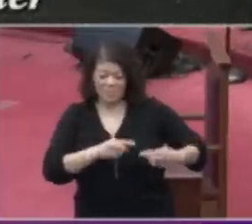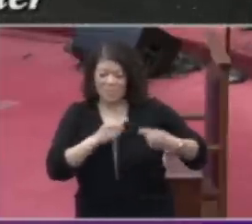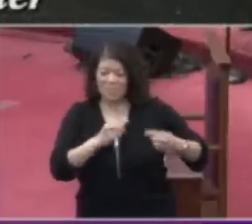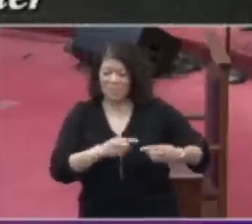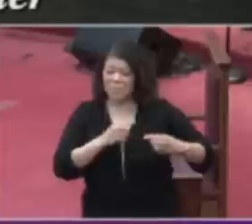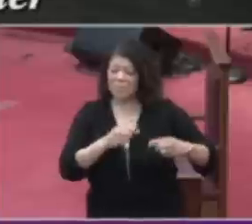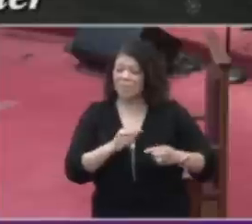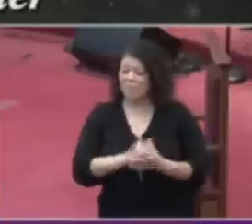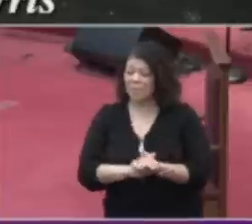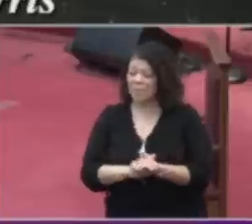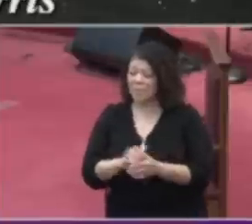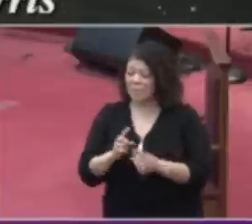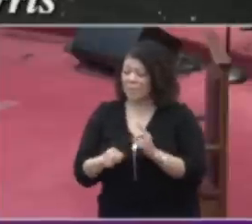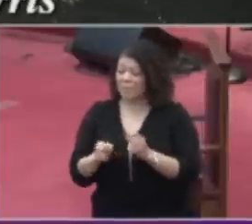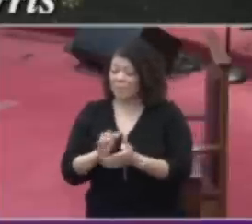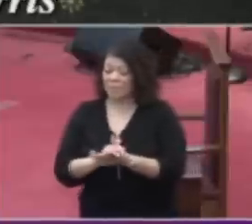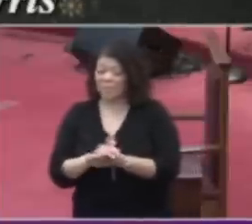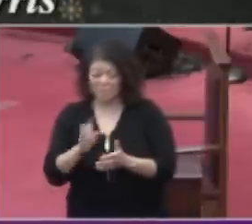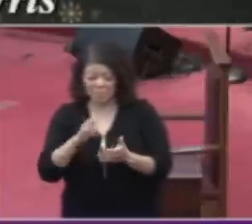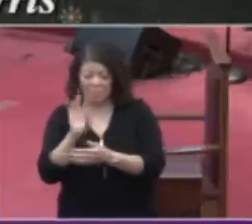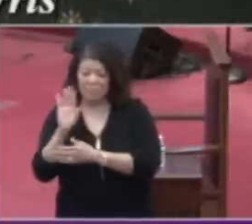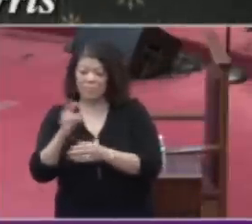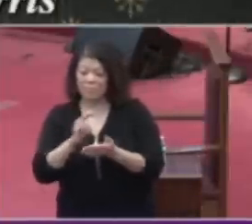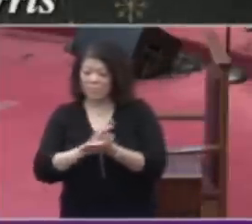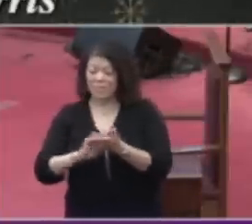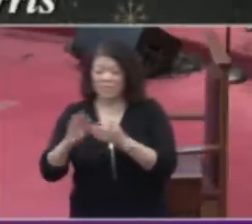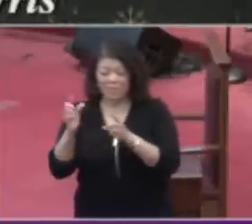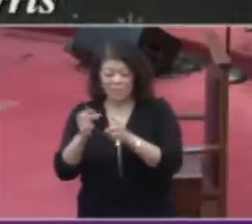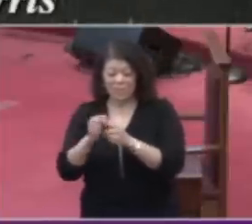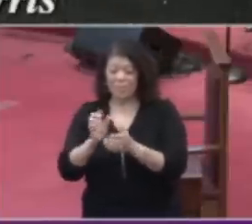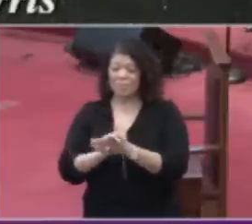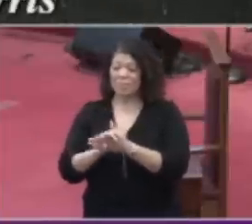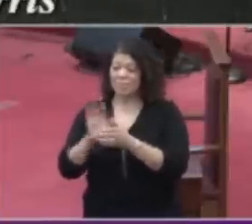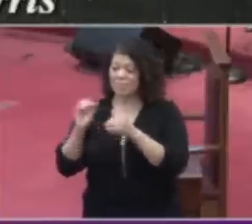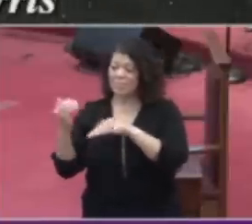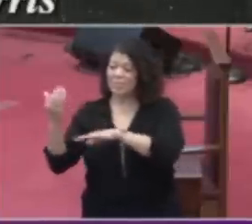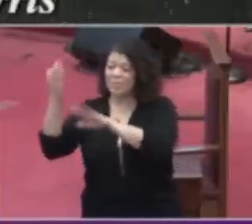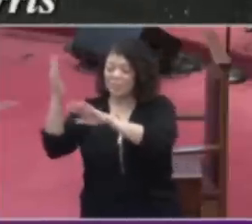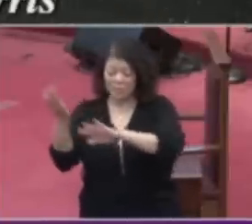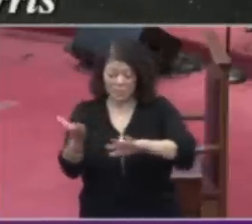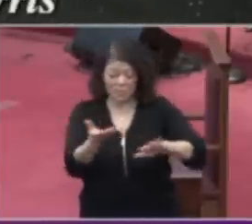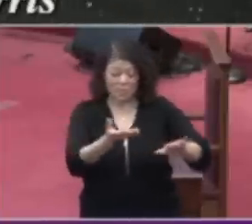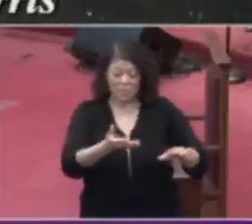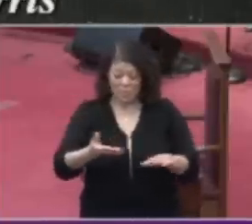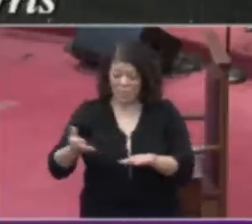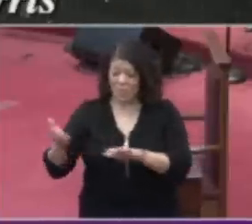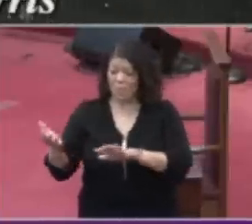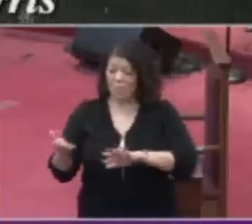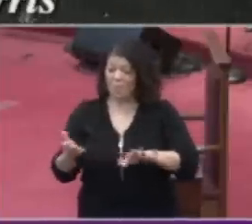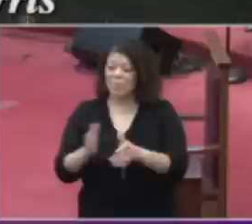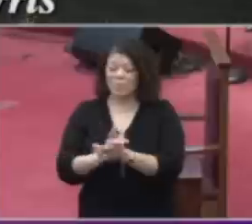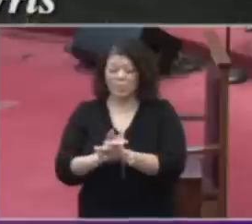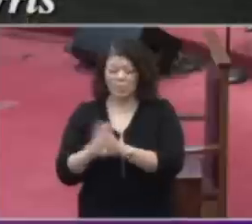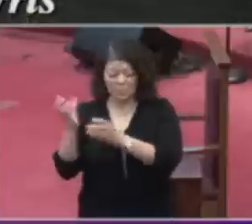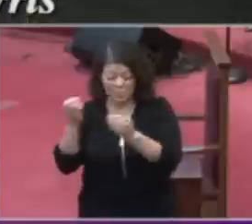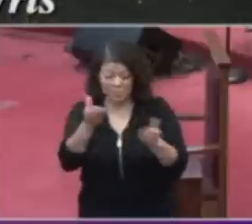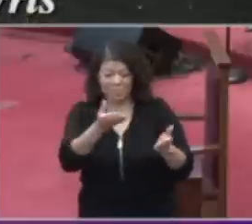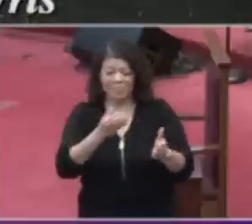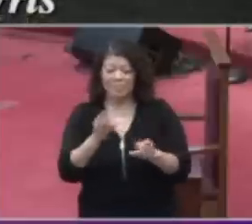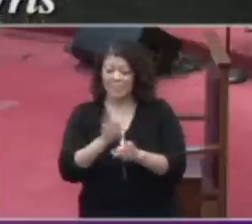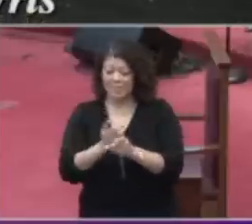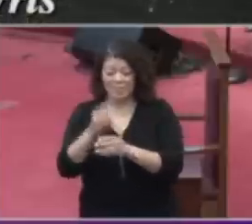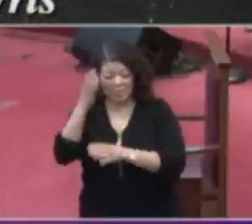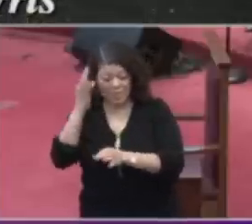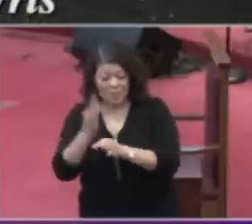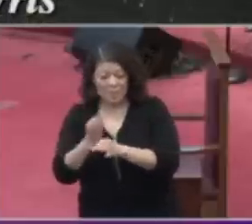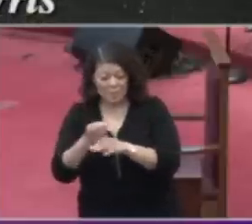word. So we ask you to shine down on them, smile down on them, help them keep the faith as they continue to go